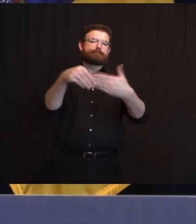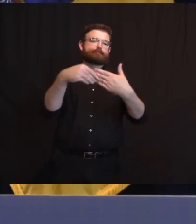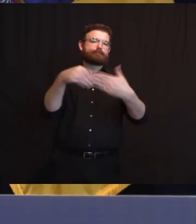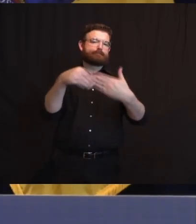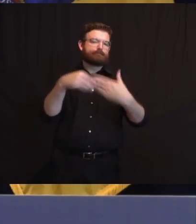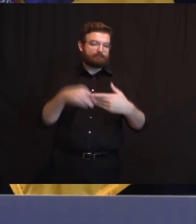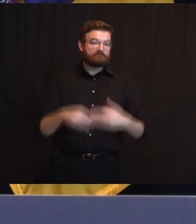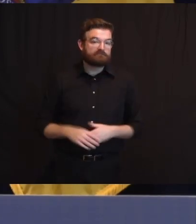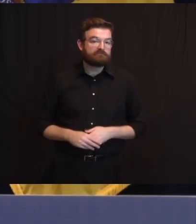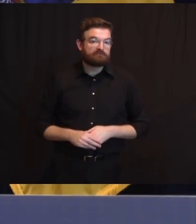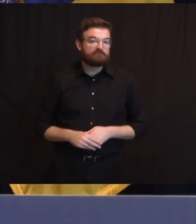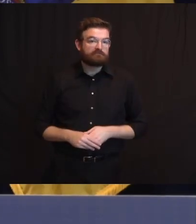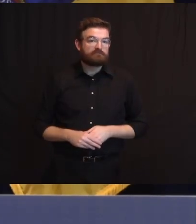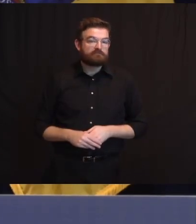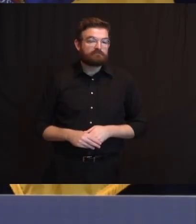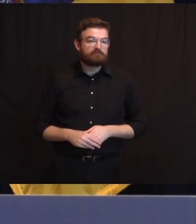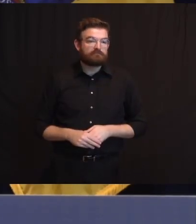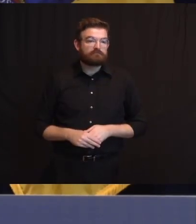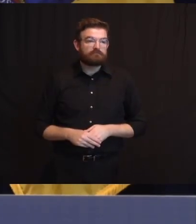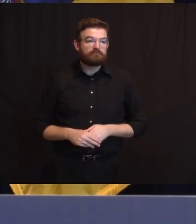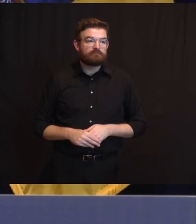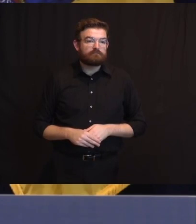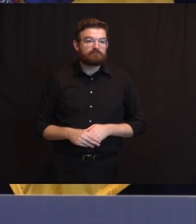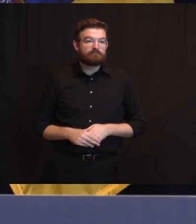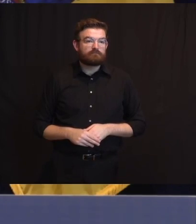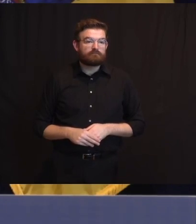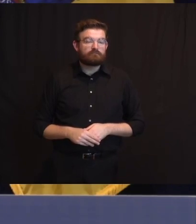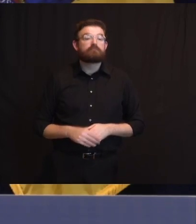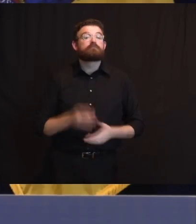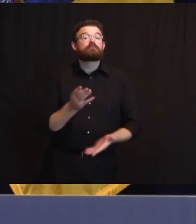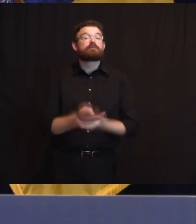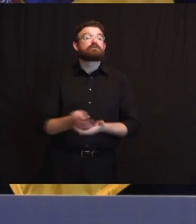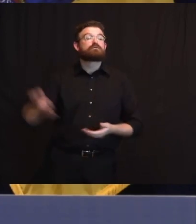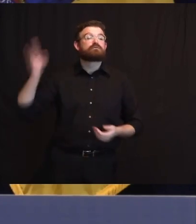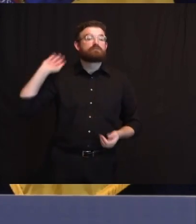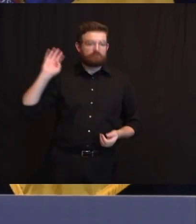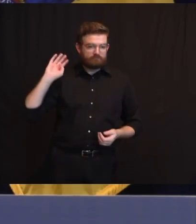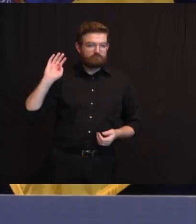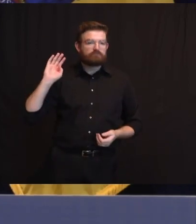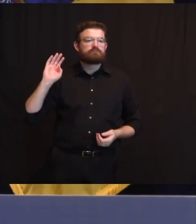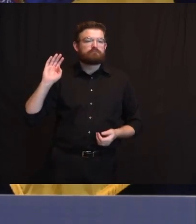Judy, you and Lamont were here about 4 weeks ago. Kevin, does that sound about right? About 4 weeks ago.